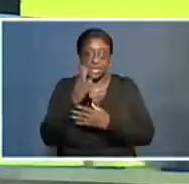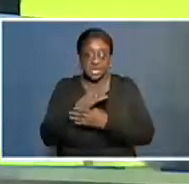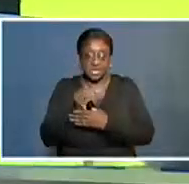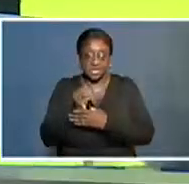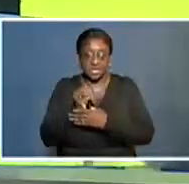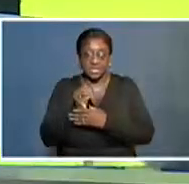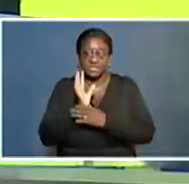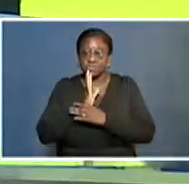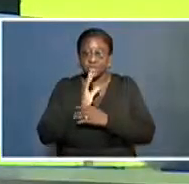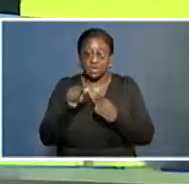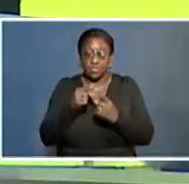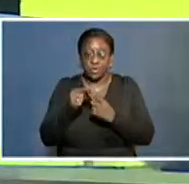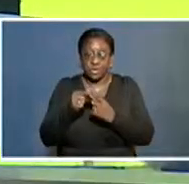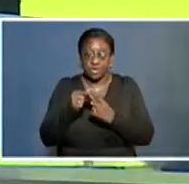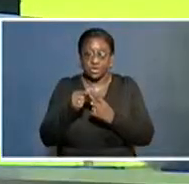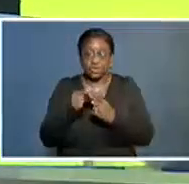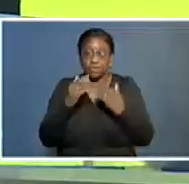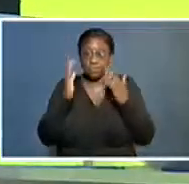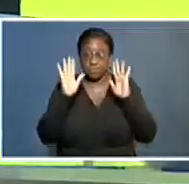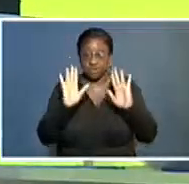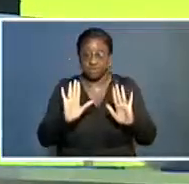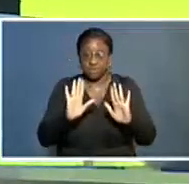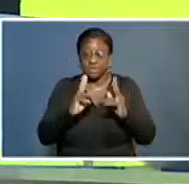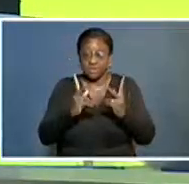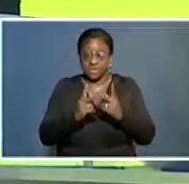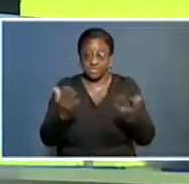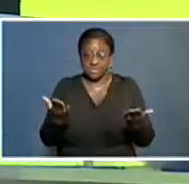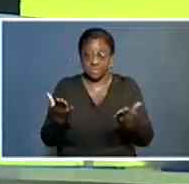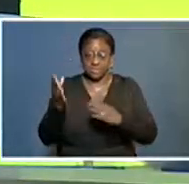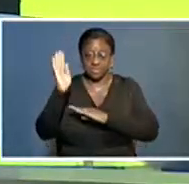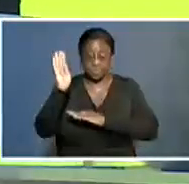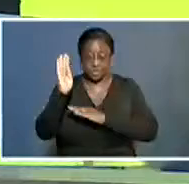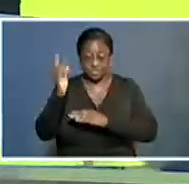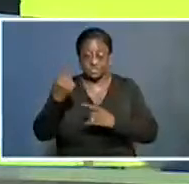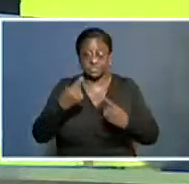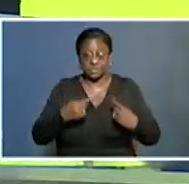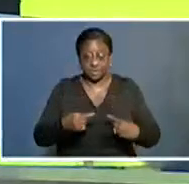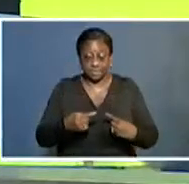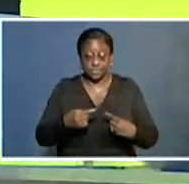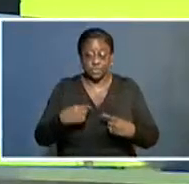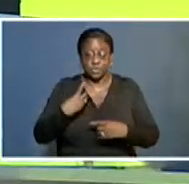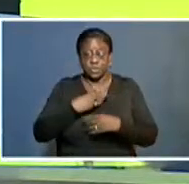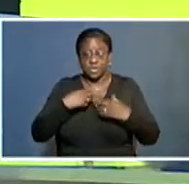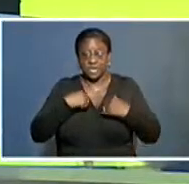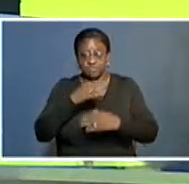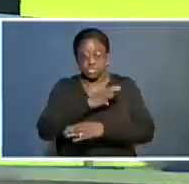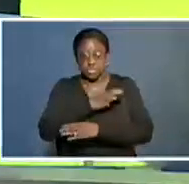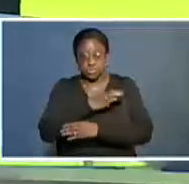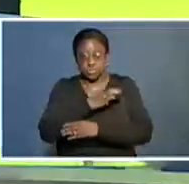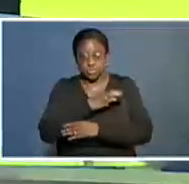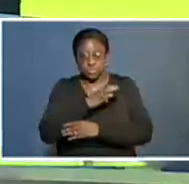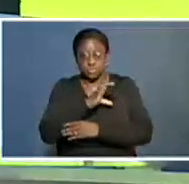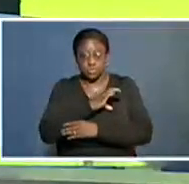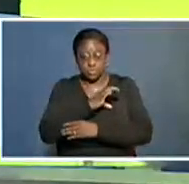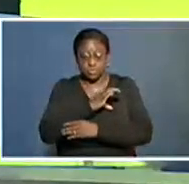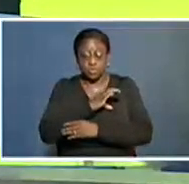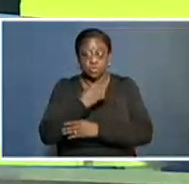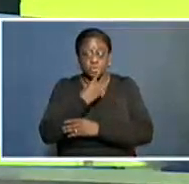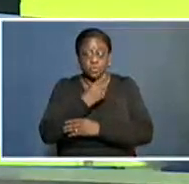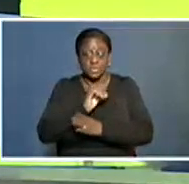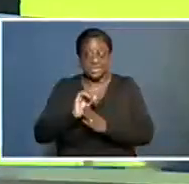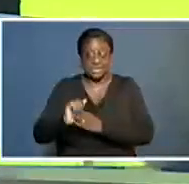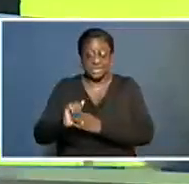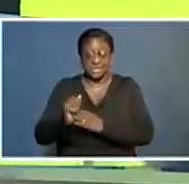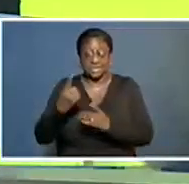island as a tourist destination. Minister of Tourism, Investments and Aviation, the Honorable Chester Cooper, will lead that delegation